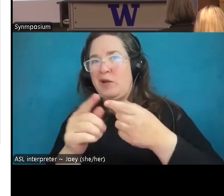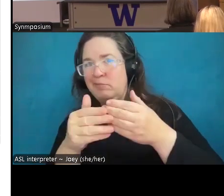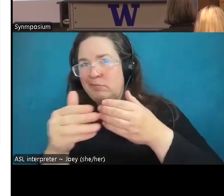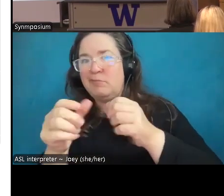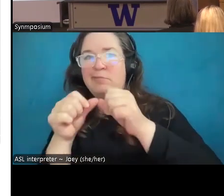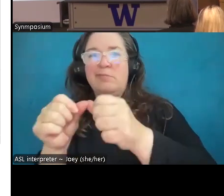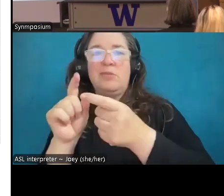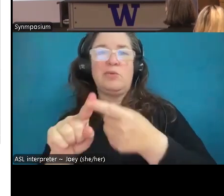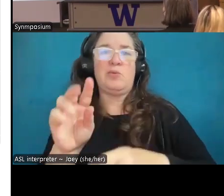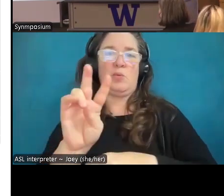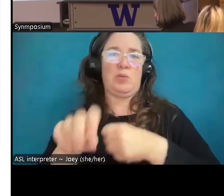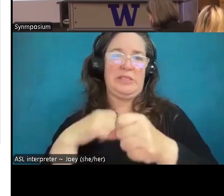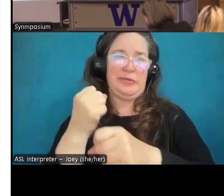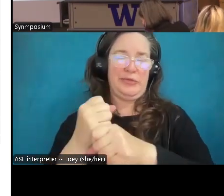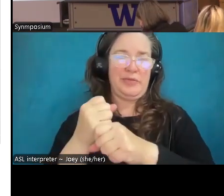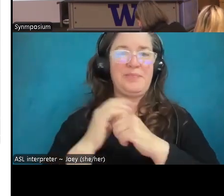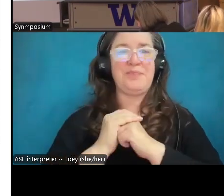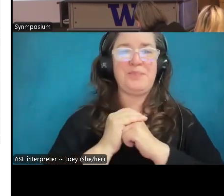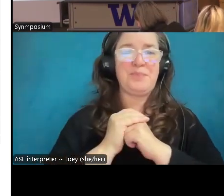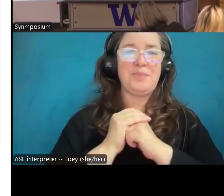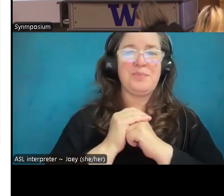sorry, I